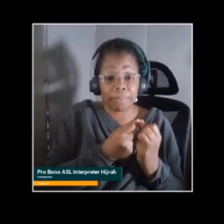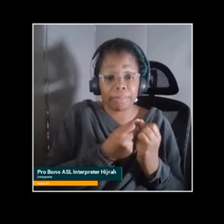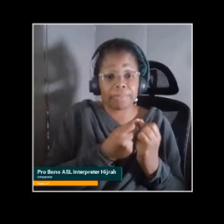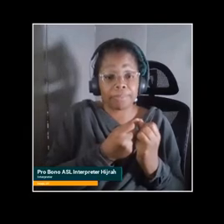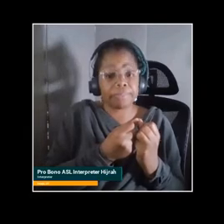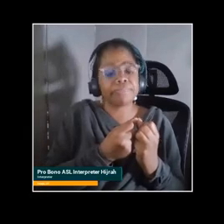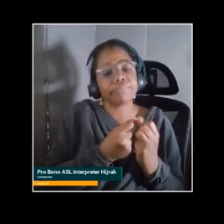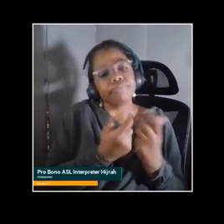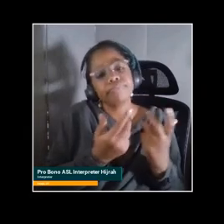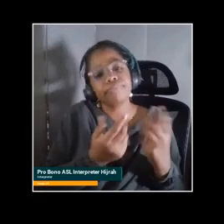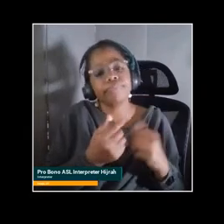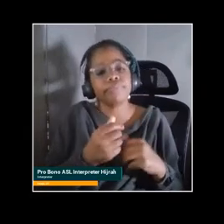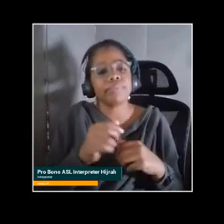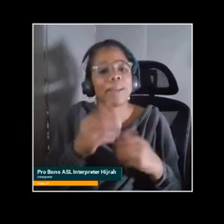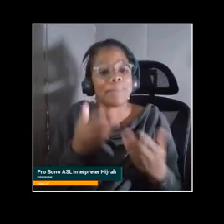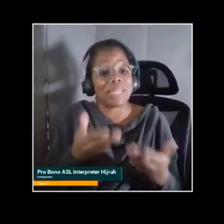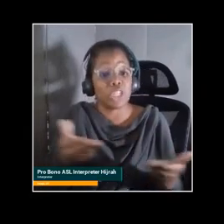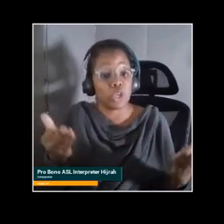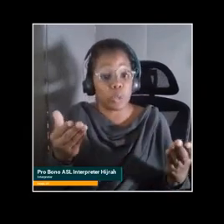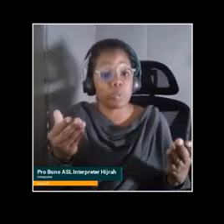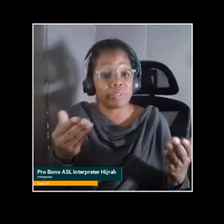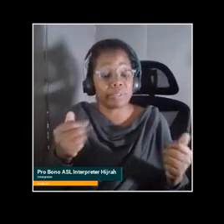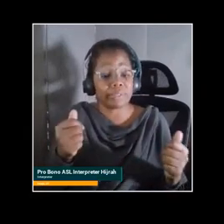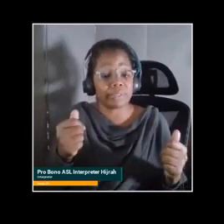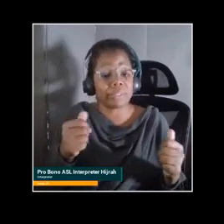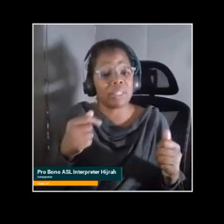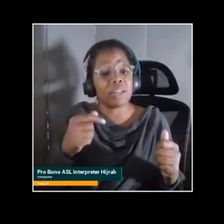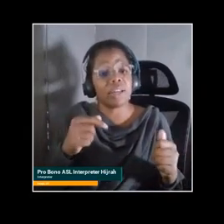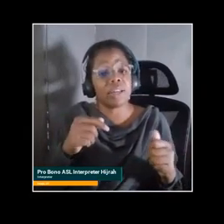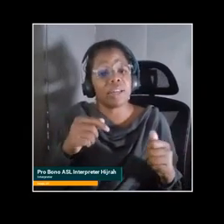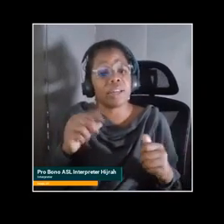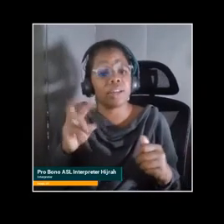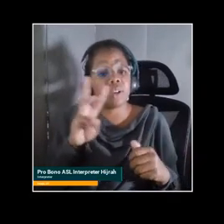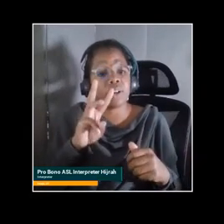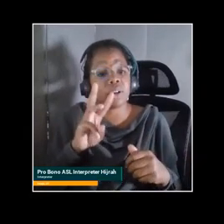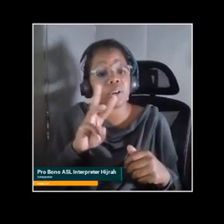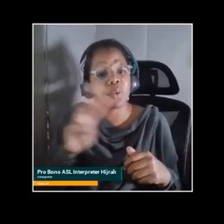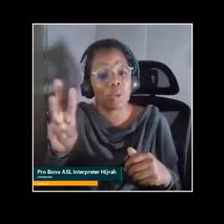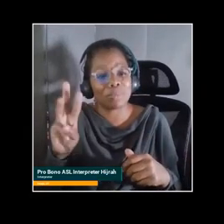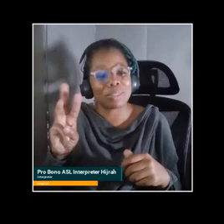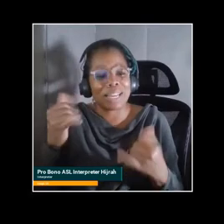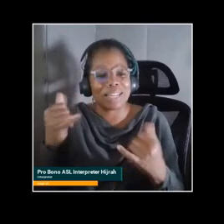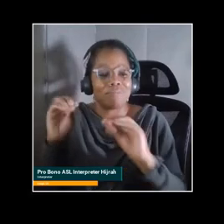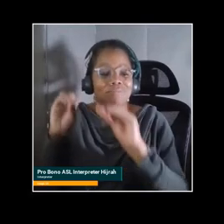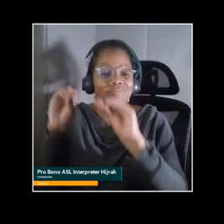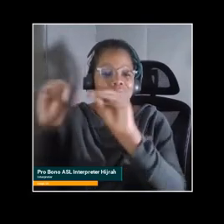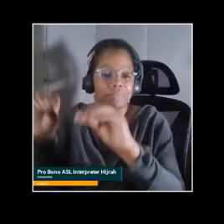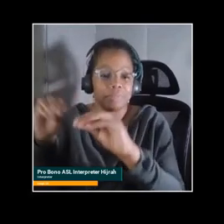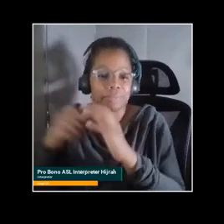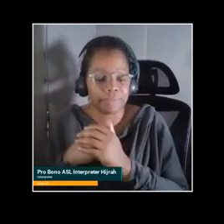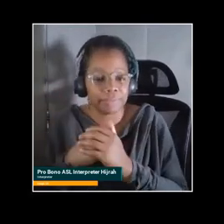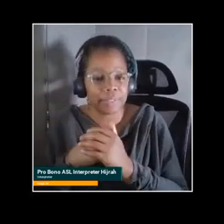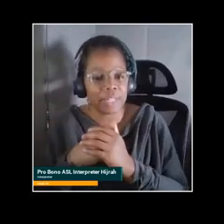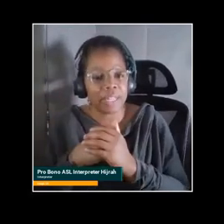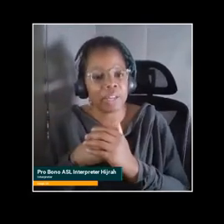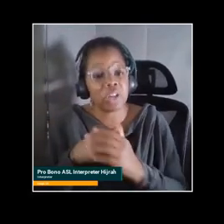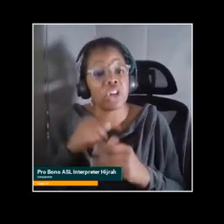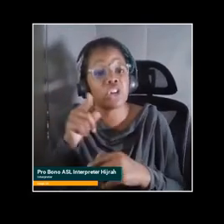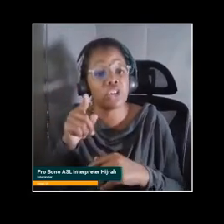like materials to a website diagrams later on. And in this one, you can